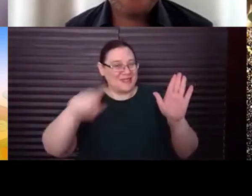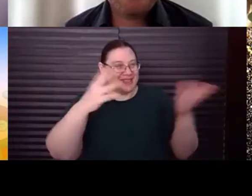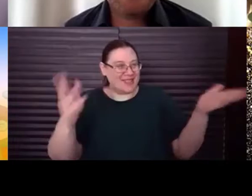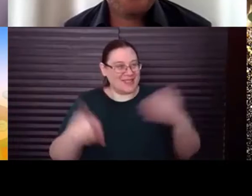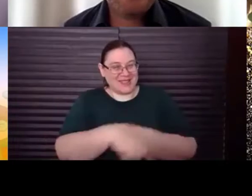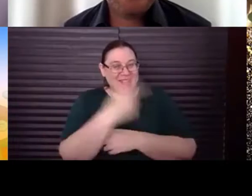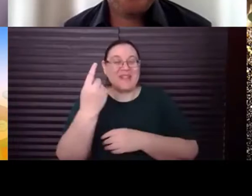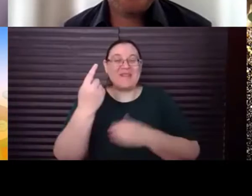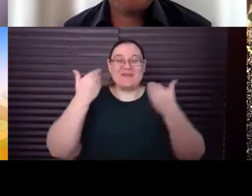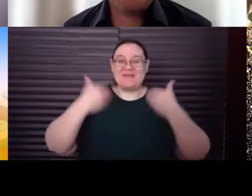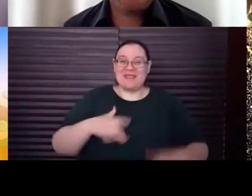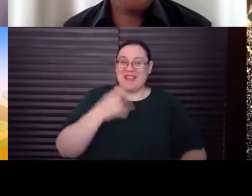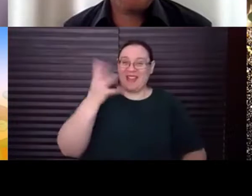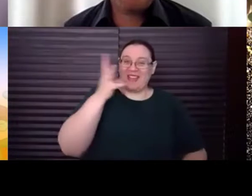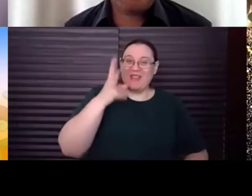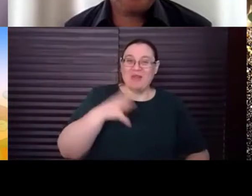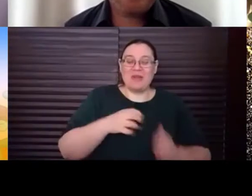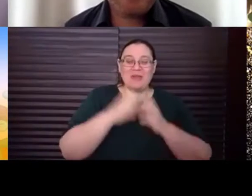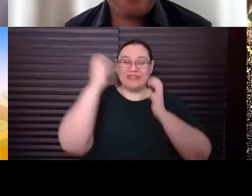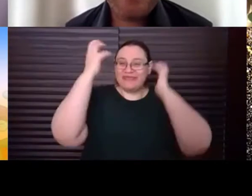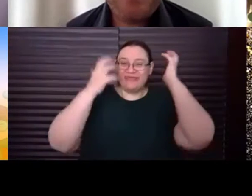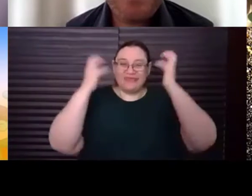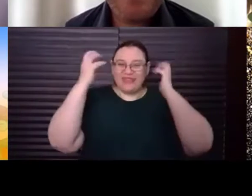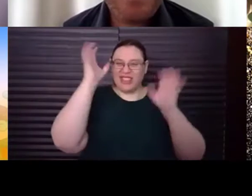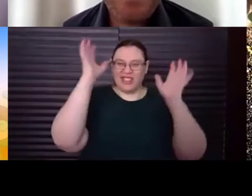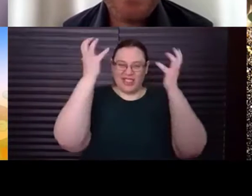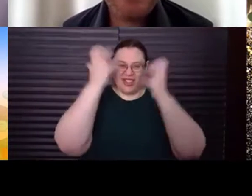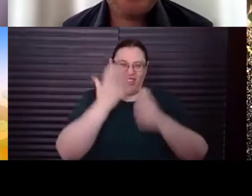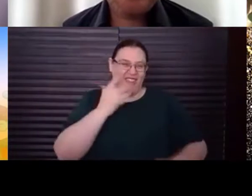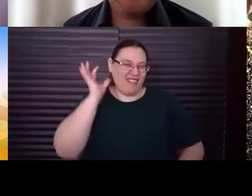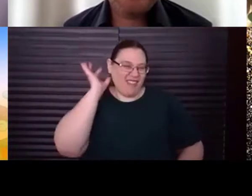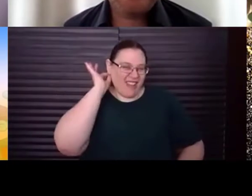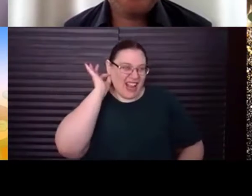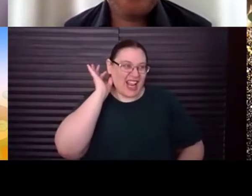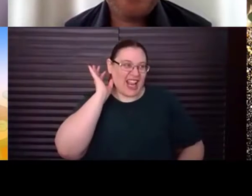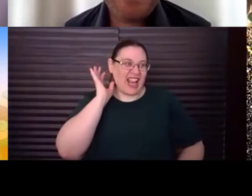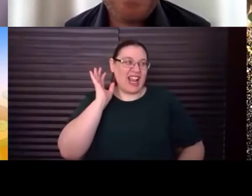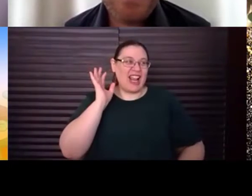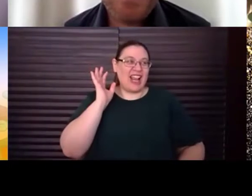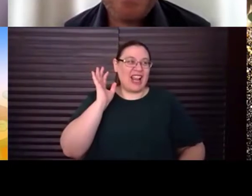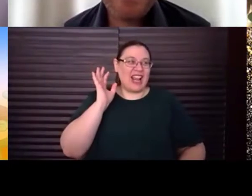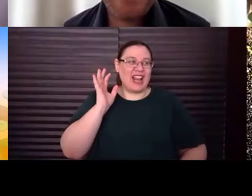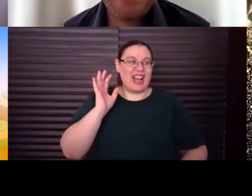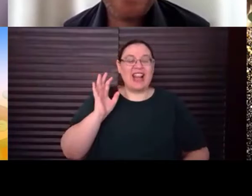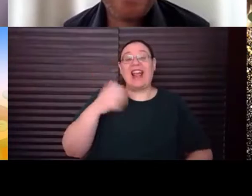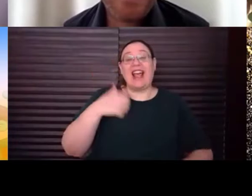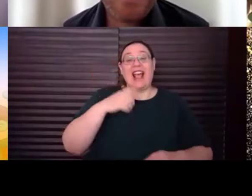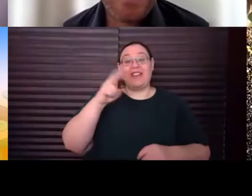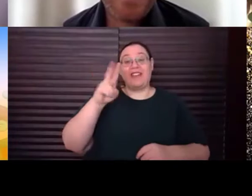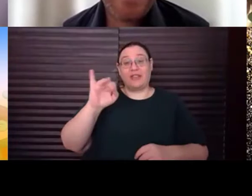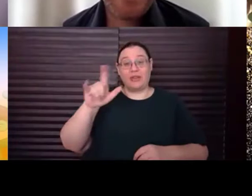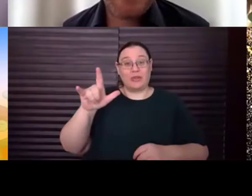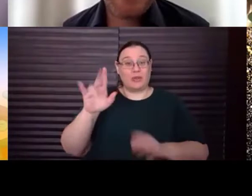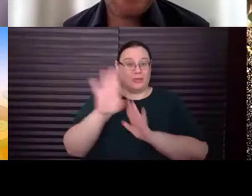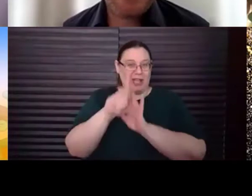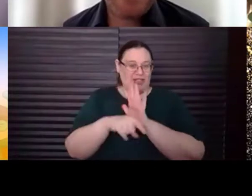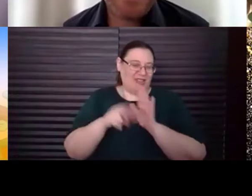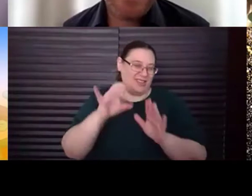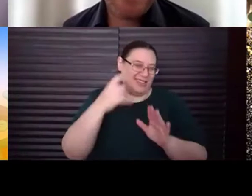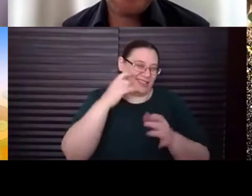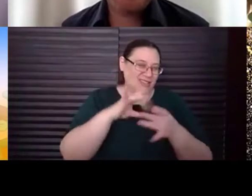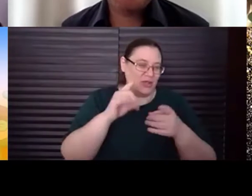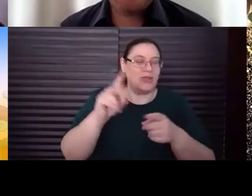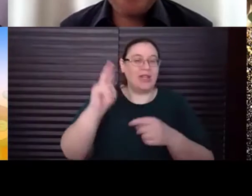a Caucasian woman with curly, dark hair. And like Nick said, I have a virtual background of New York City, specifically